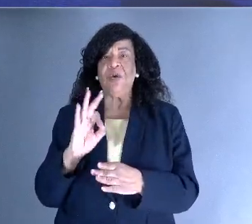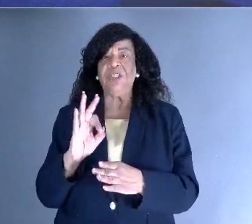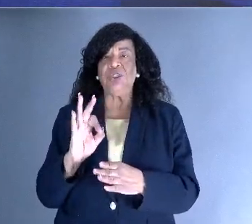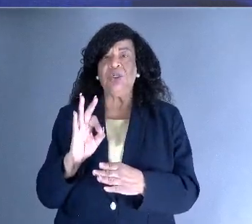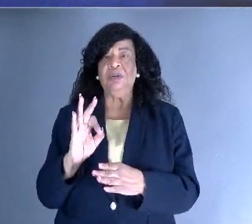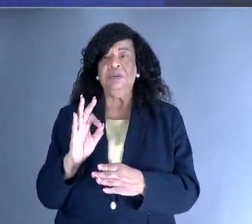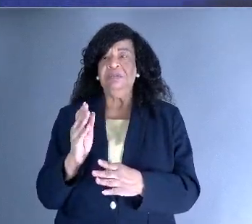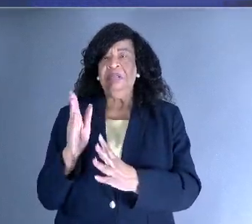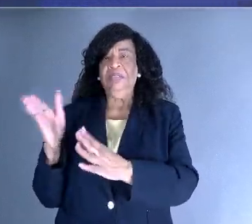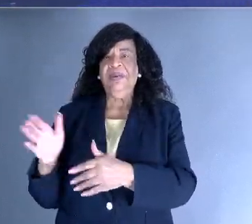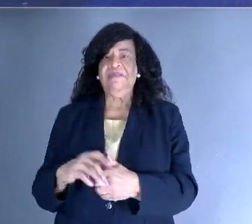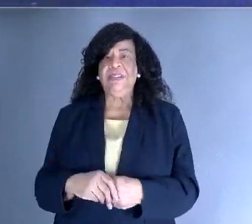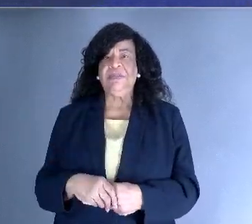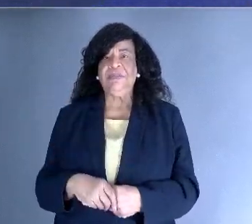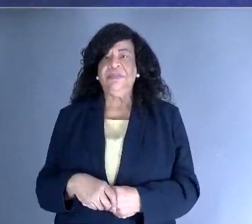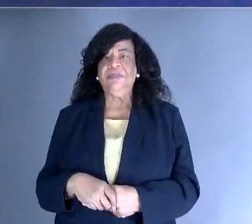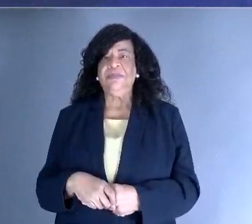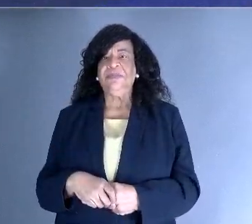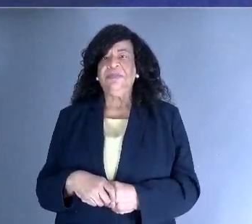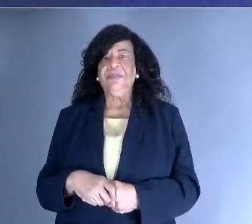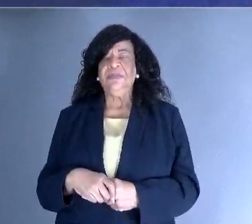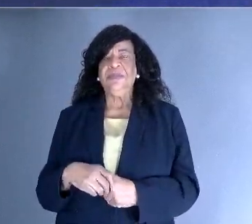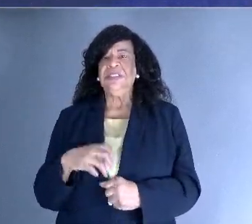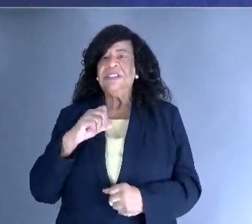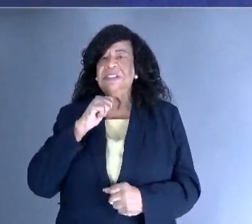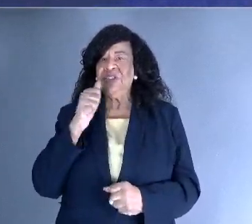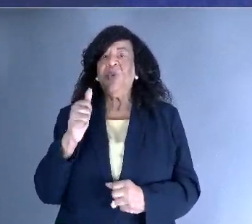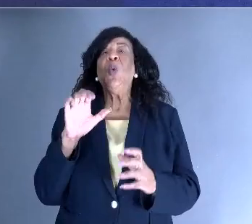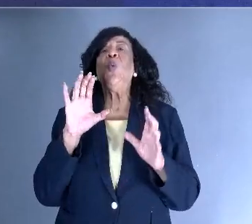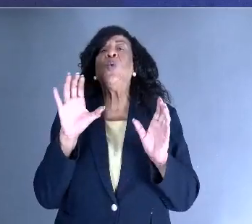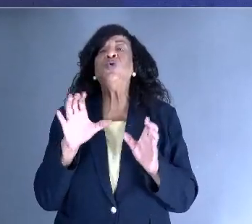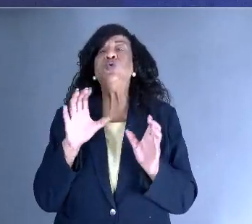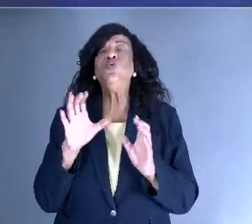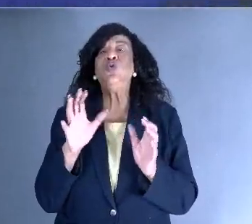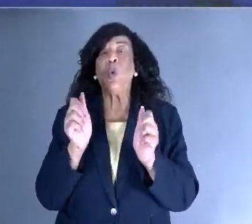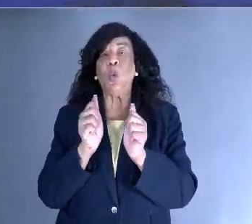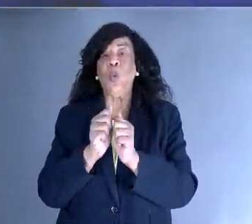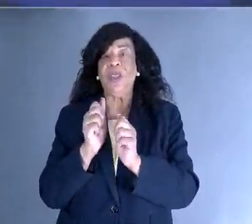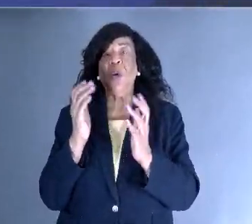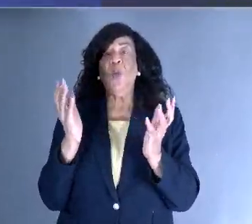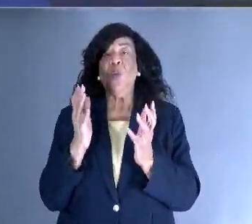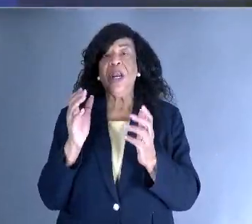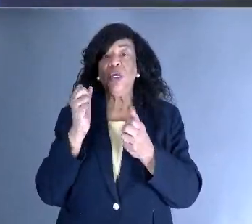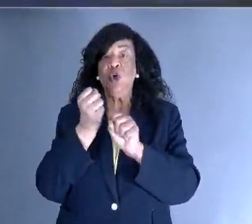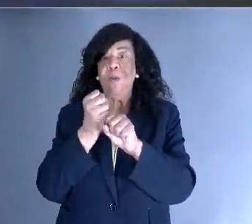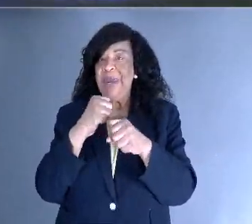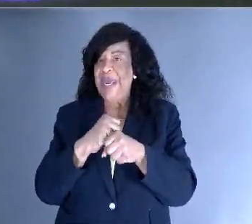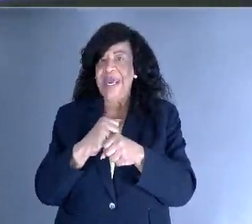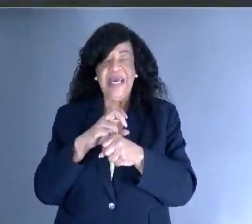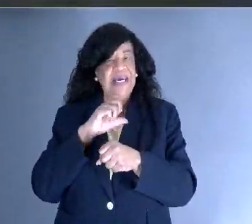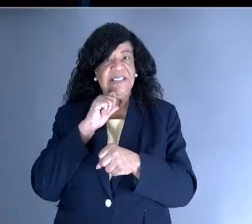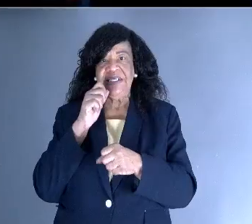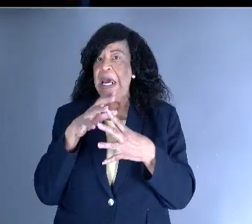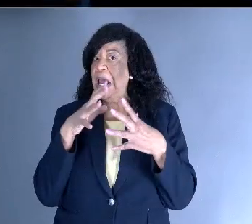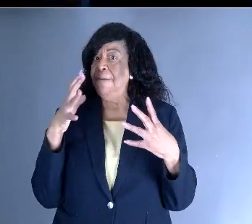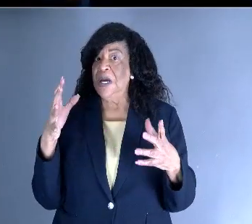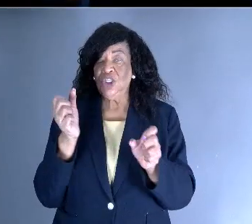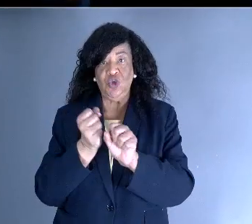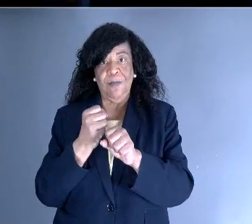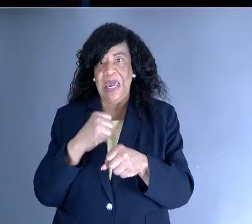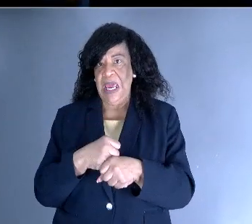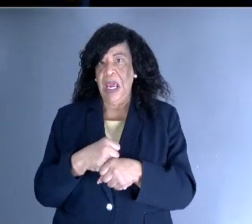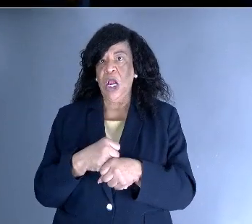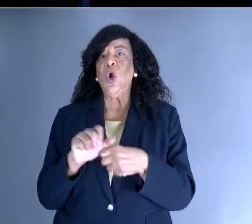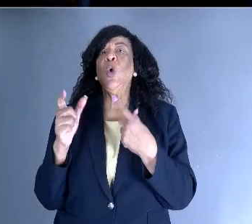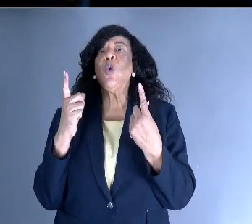reassess what you're doing it's not what you make it's what you do which what you make but in the year of legacy you